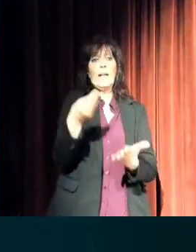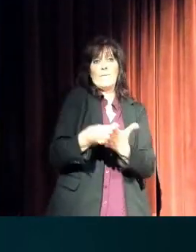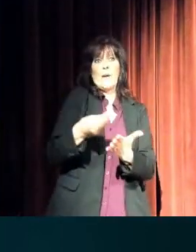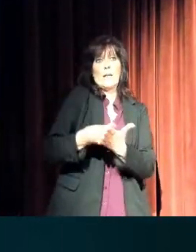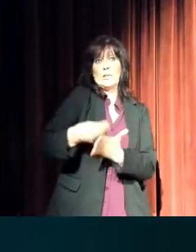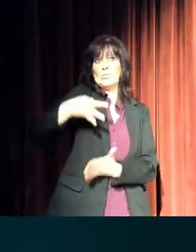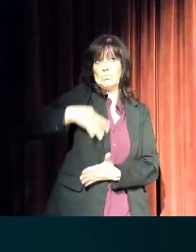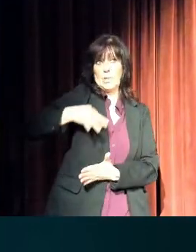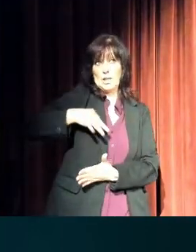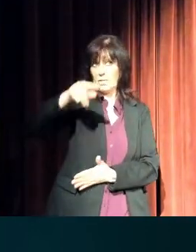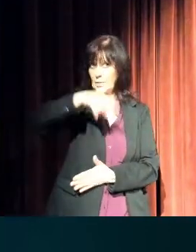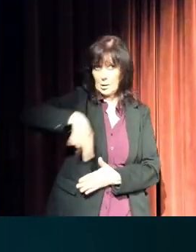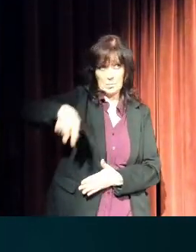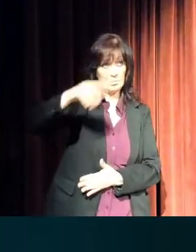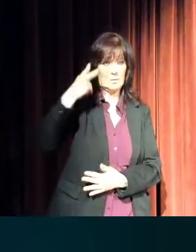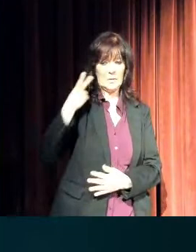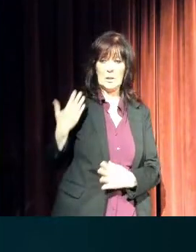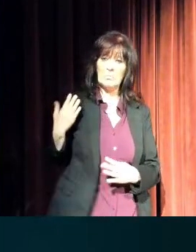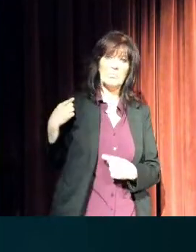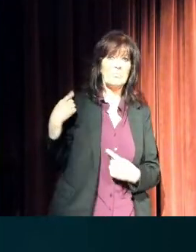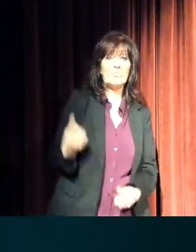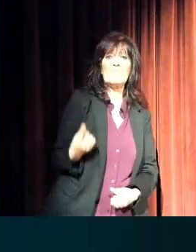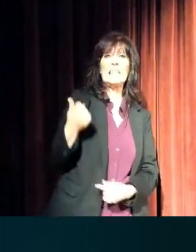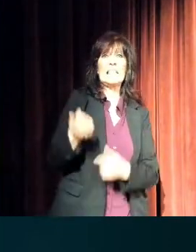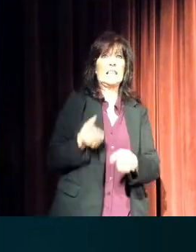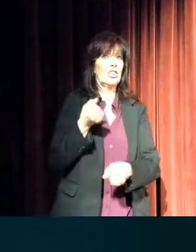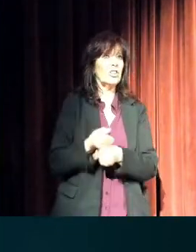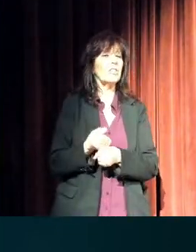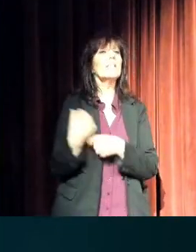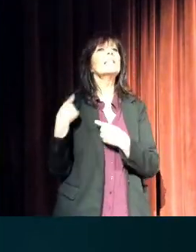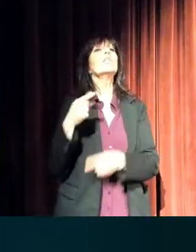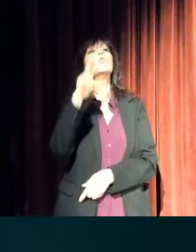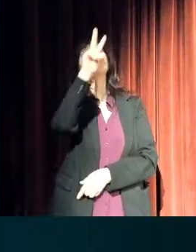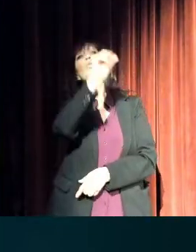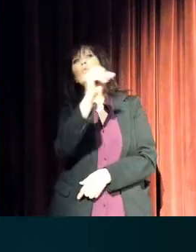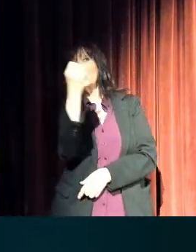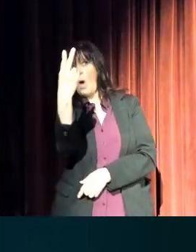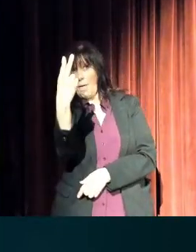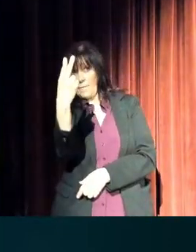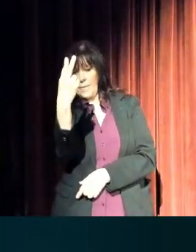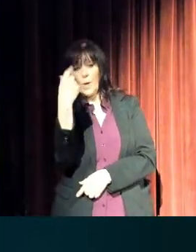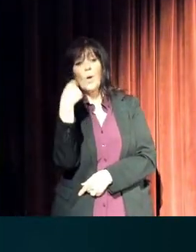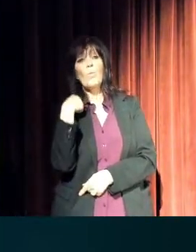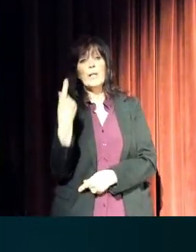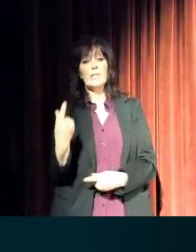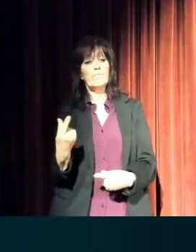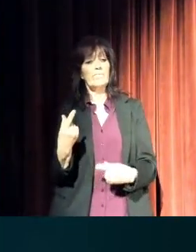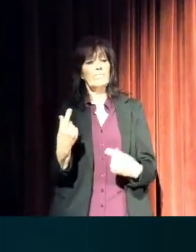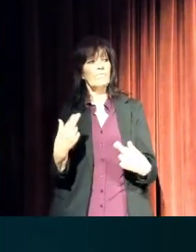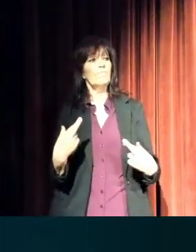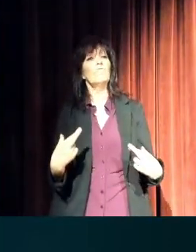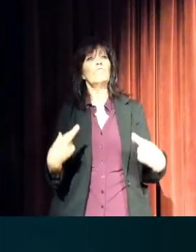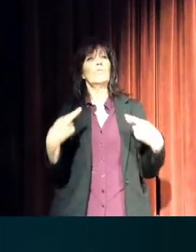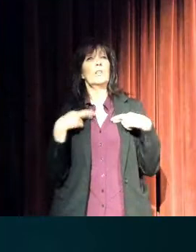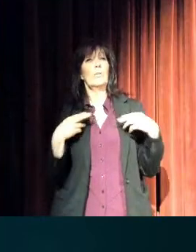benefit our constituents have seen during the past decade. Since 2012, we have retired more